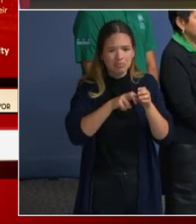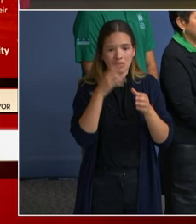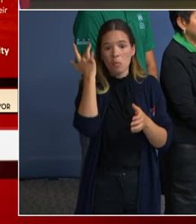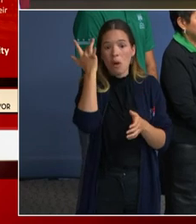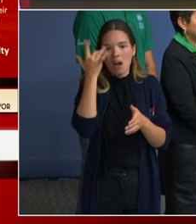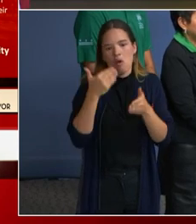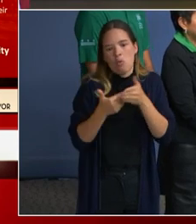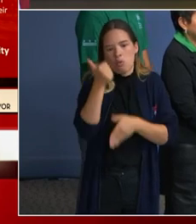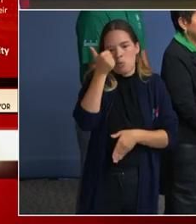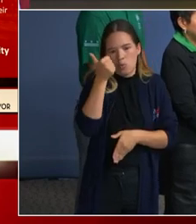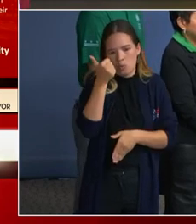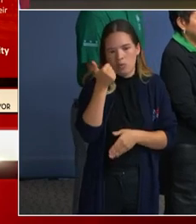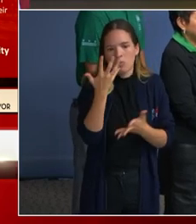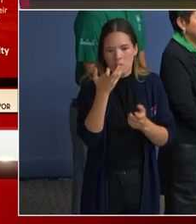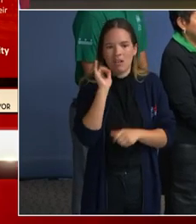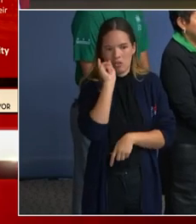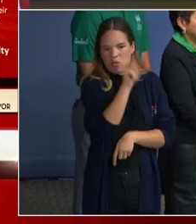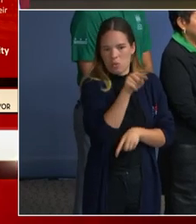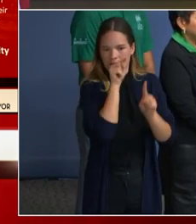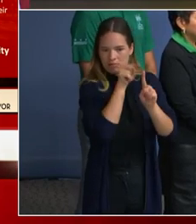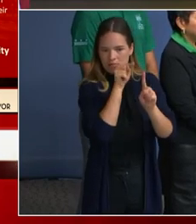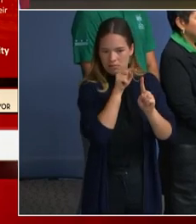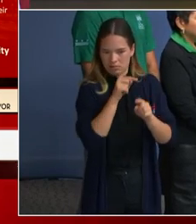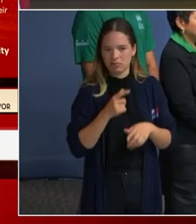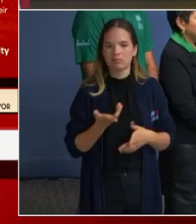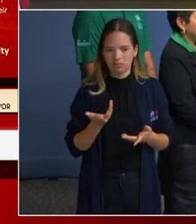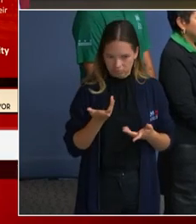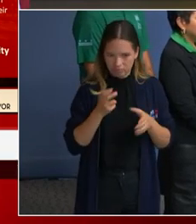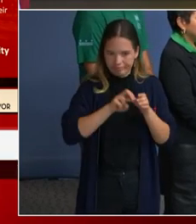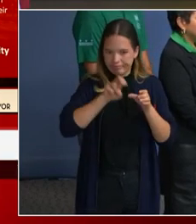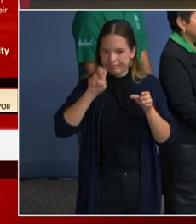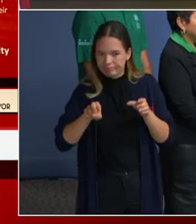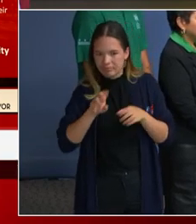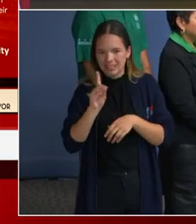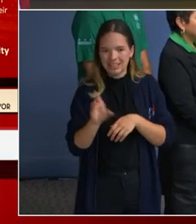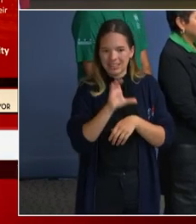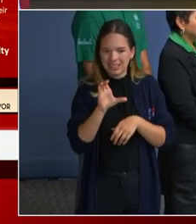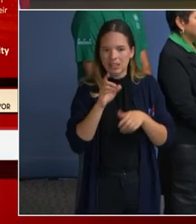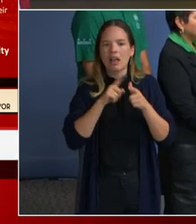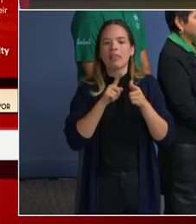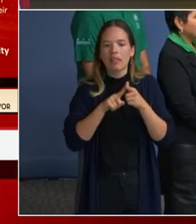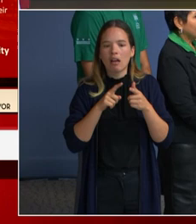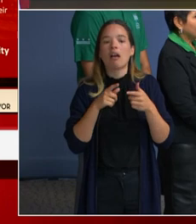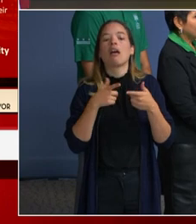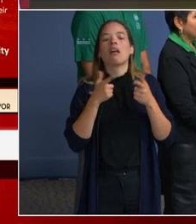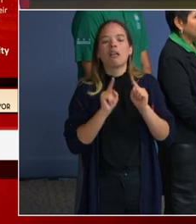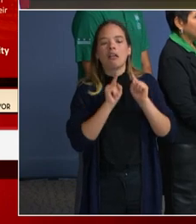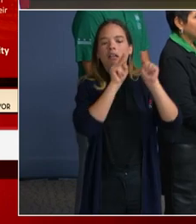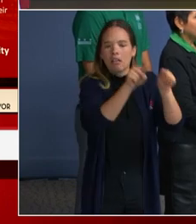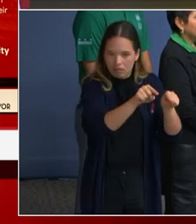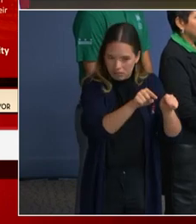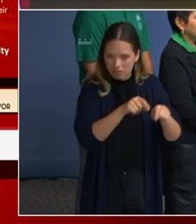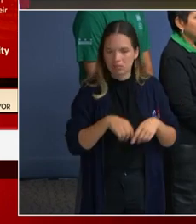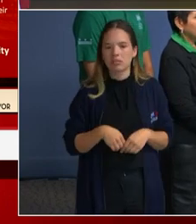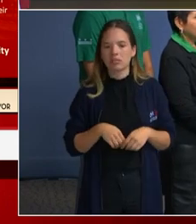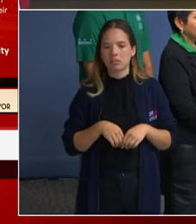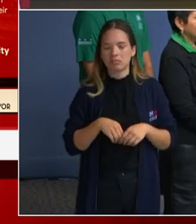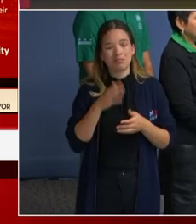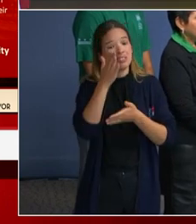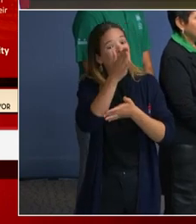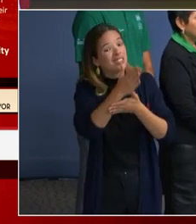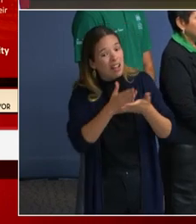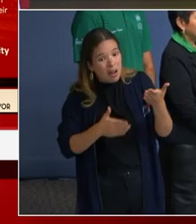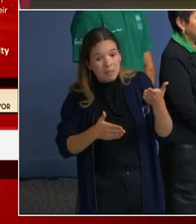final destination. And some because they have nowhere else to go. And quite frankly, I believe that some are